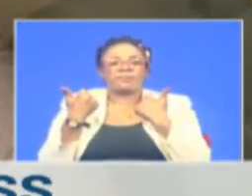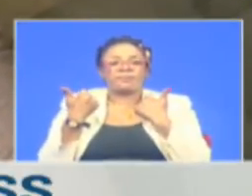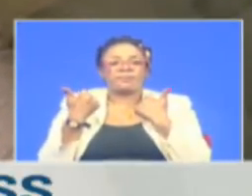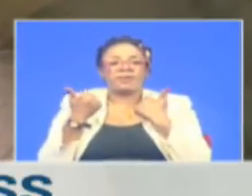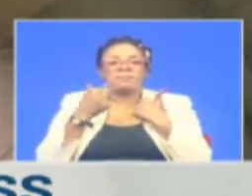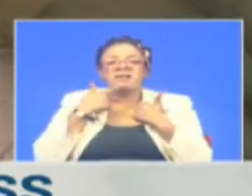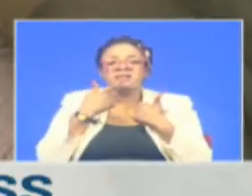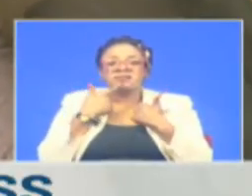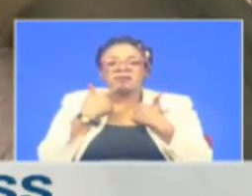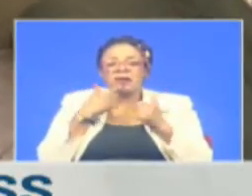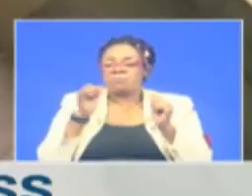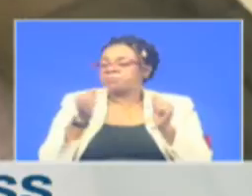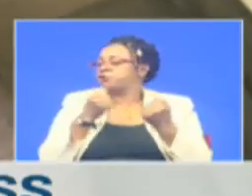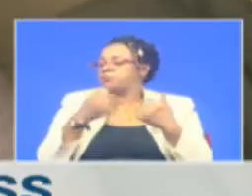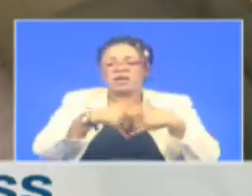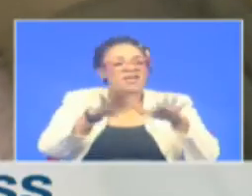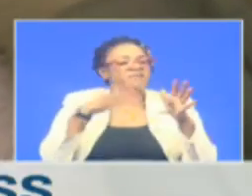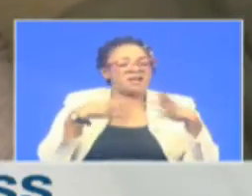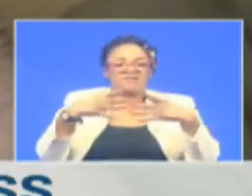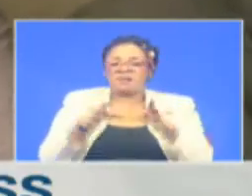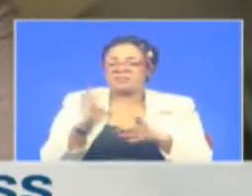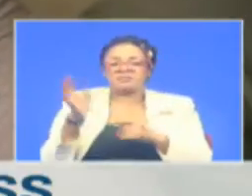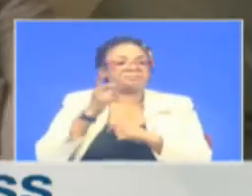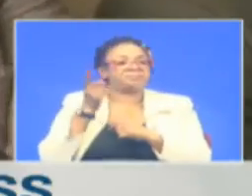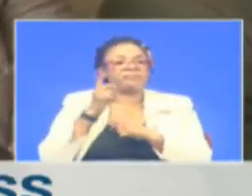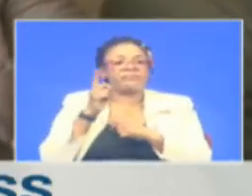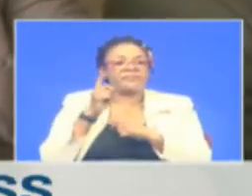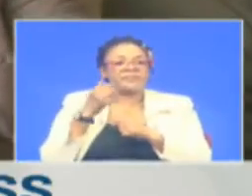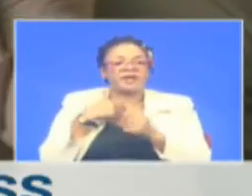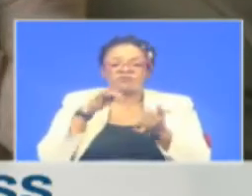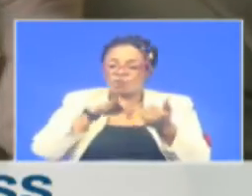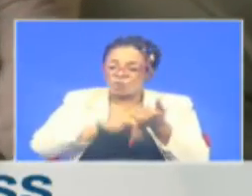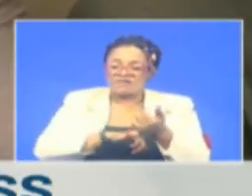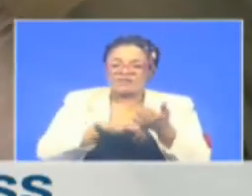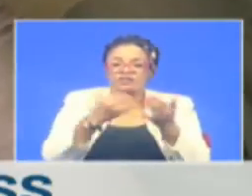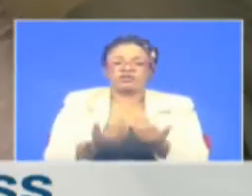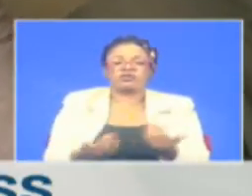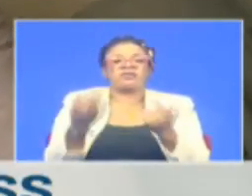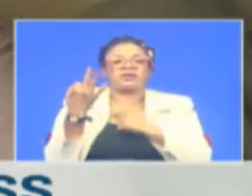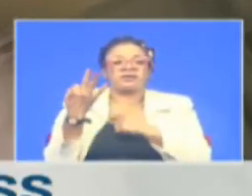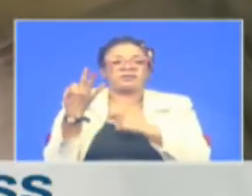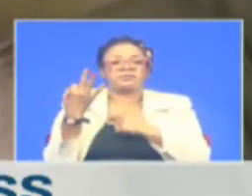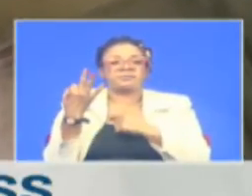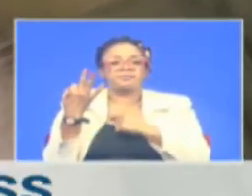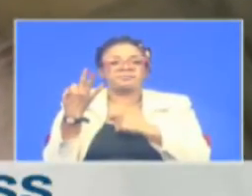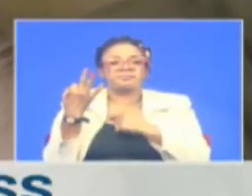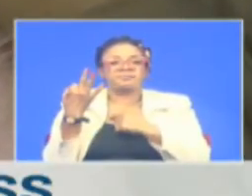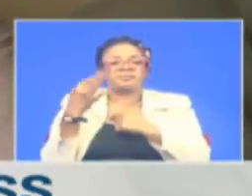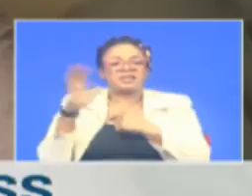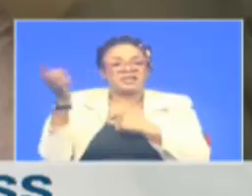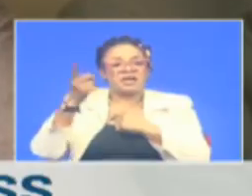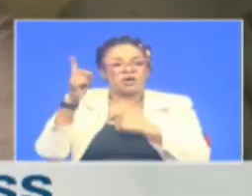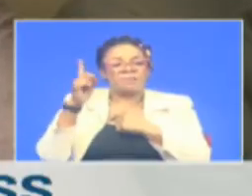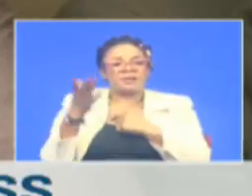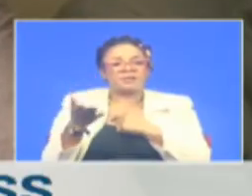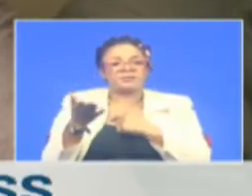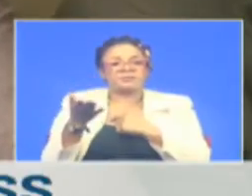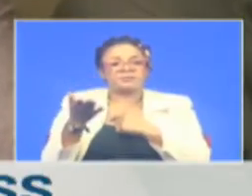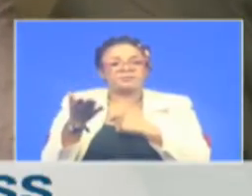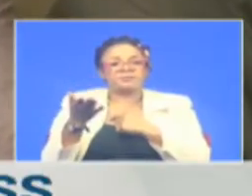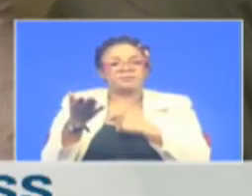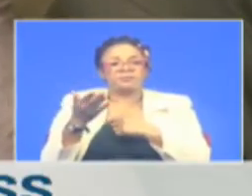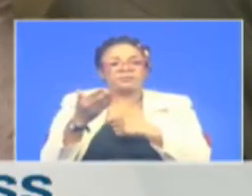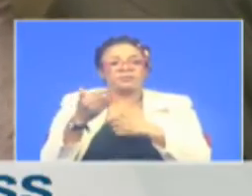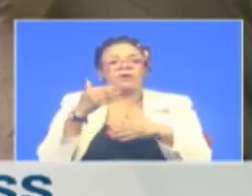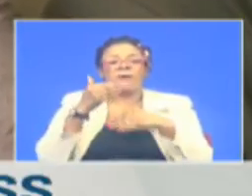kuondoka nikaacha familia nyuma, kwa niko na mke na watoto wangu watatu wao tayari wako Nairobi kwa ajili ya kuprocess masuala